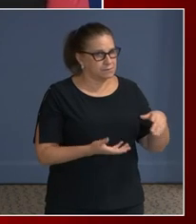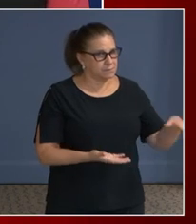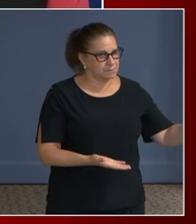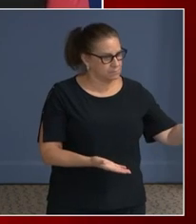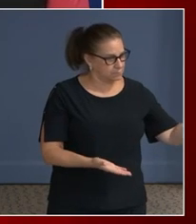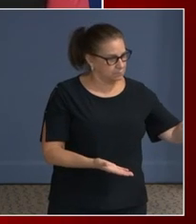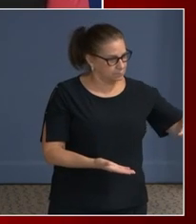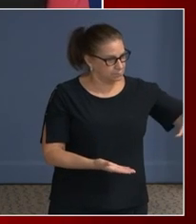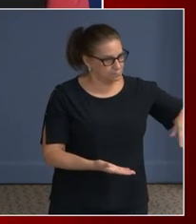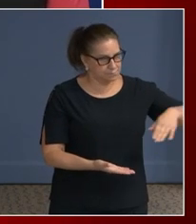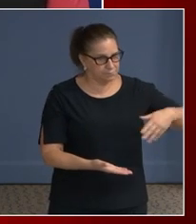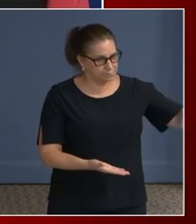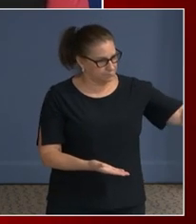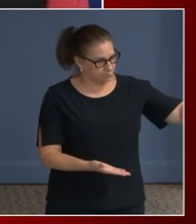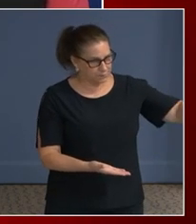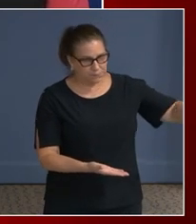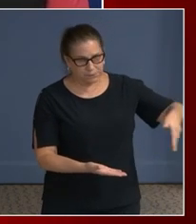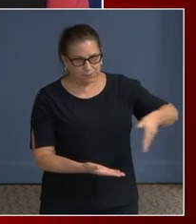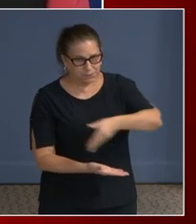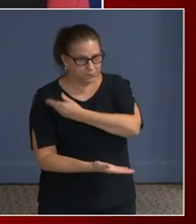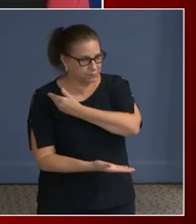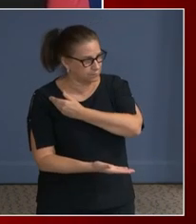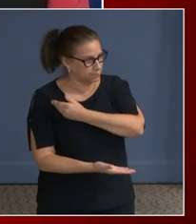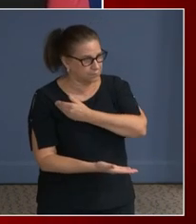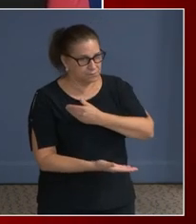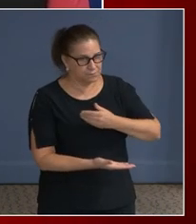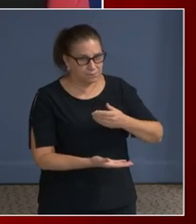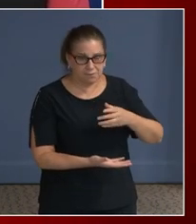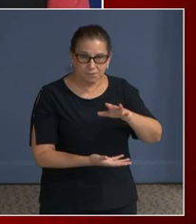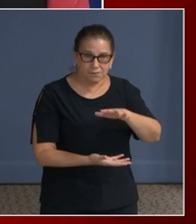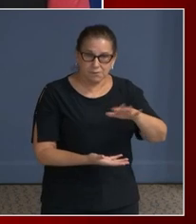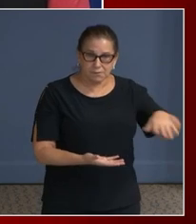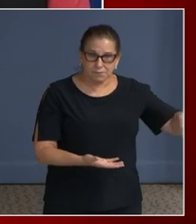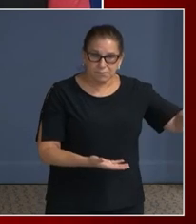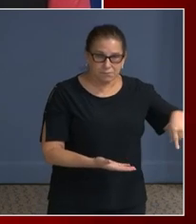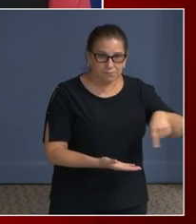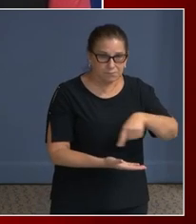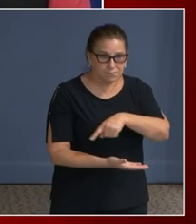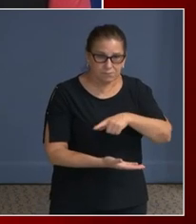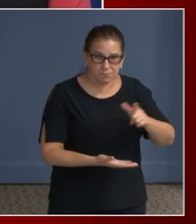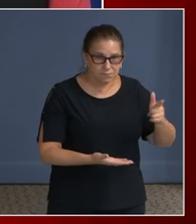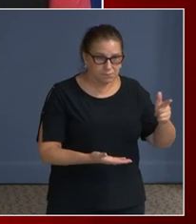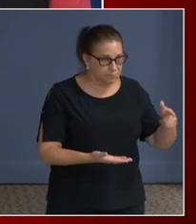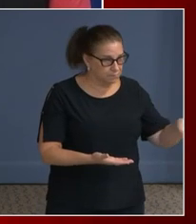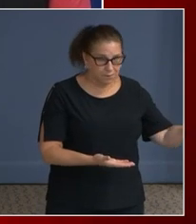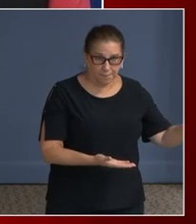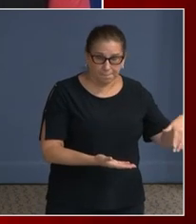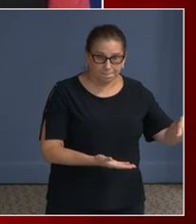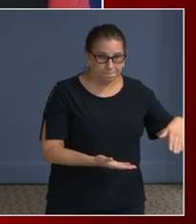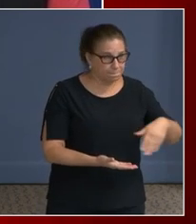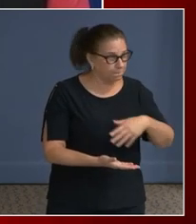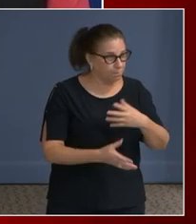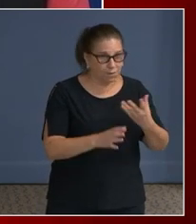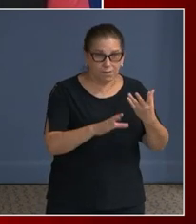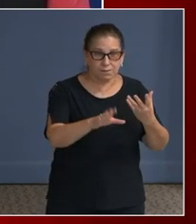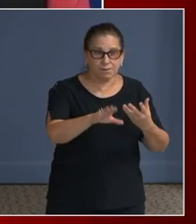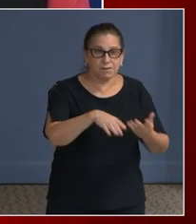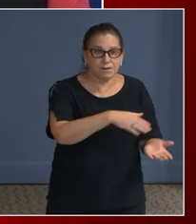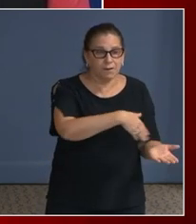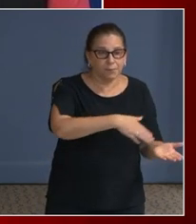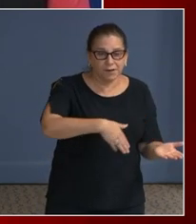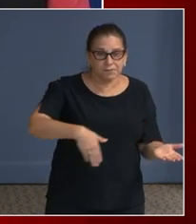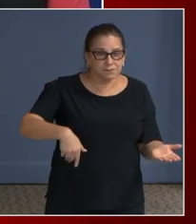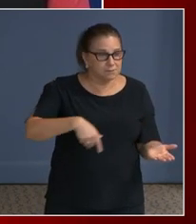of any such thing, and I was there in Black Lives Matter, and there was really nobody there that evening. Okay. And then also, just one